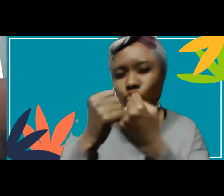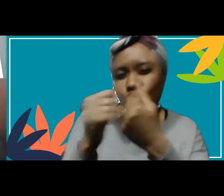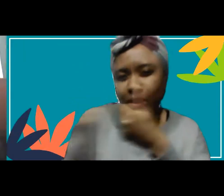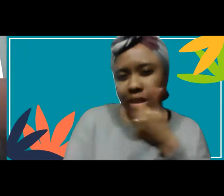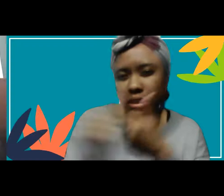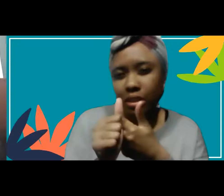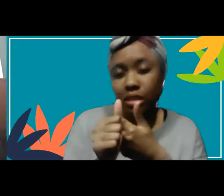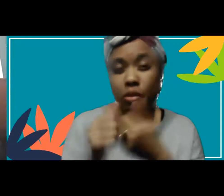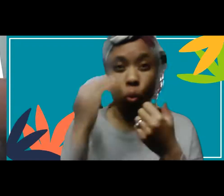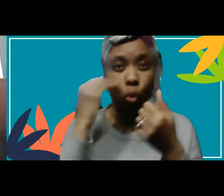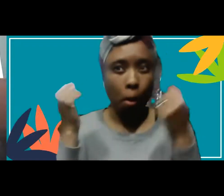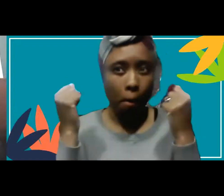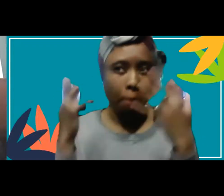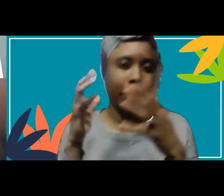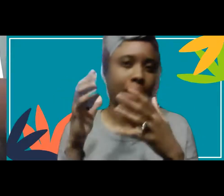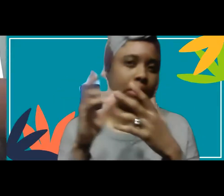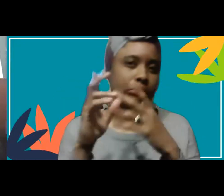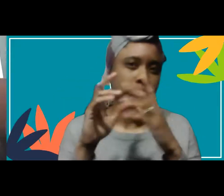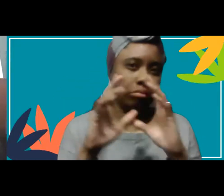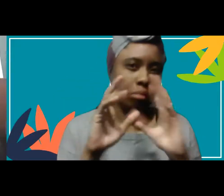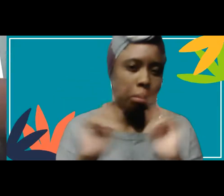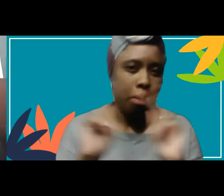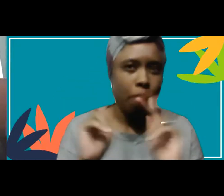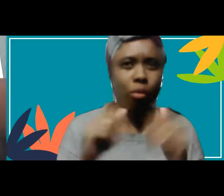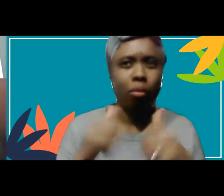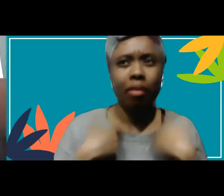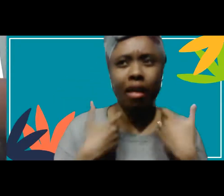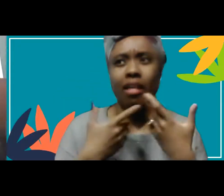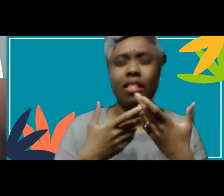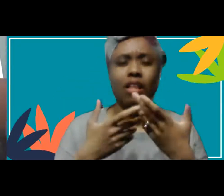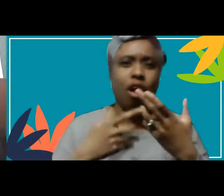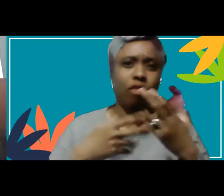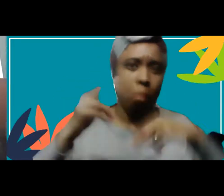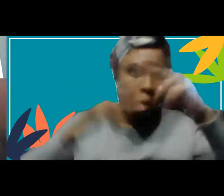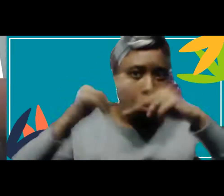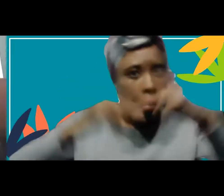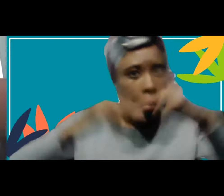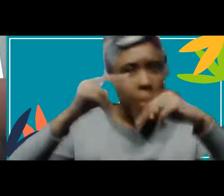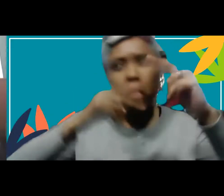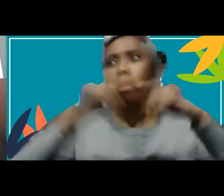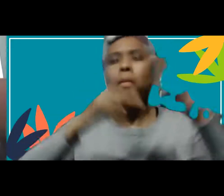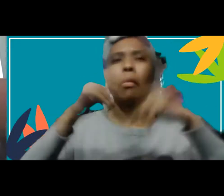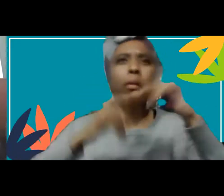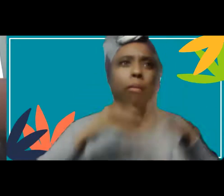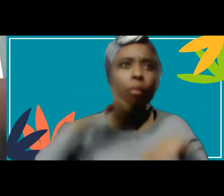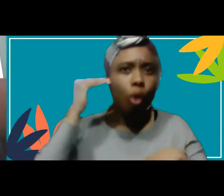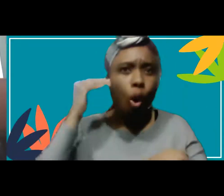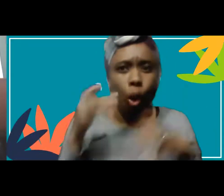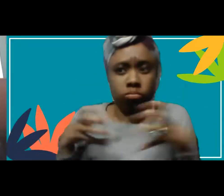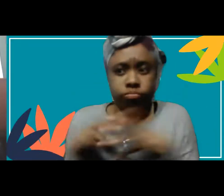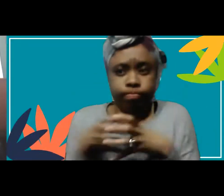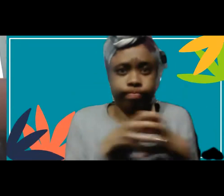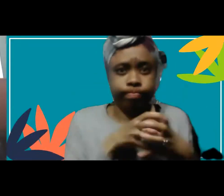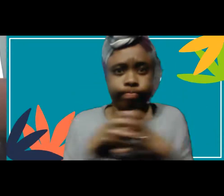our folks, they live in complexes, they live in homes where there are a lot of people living together. And it